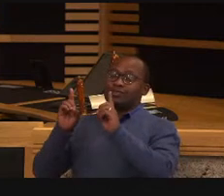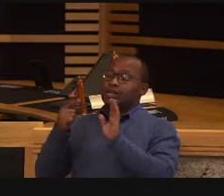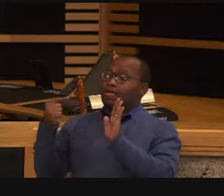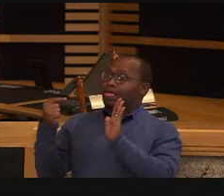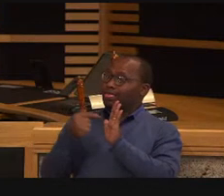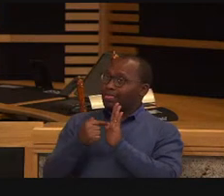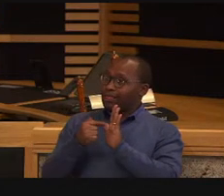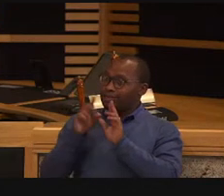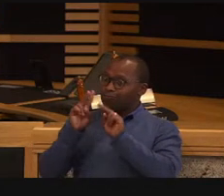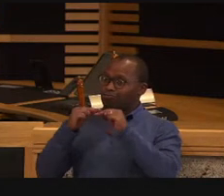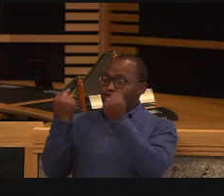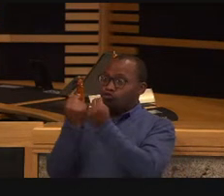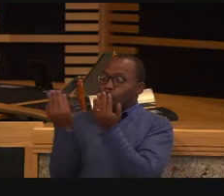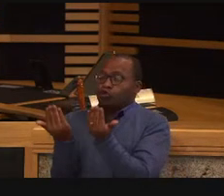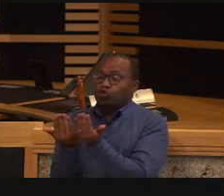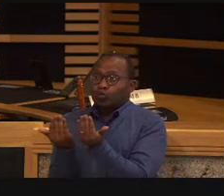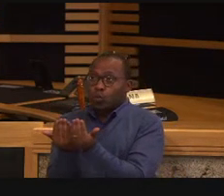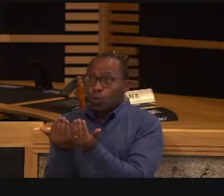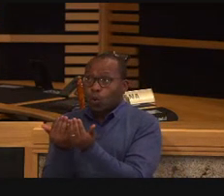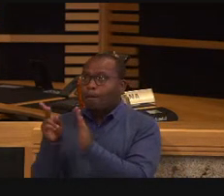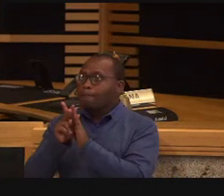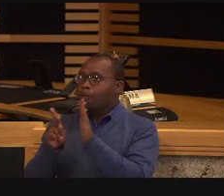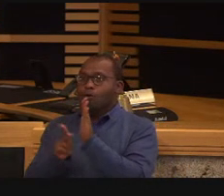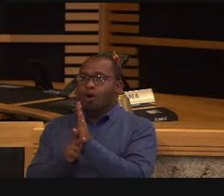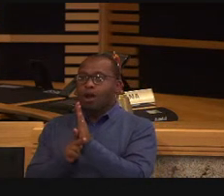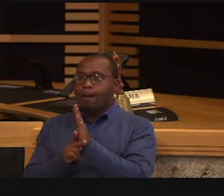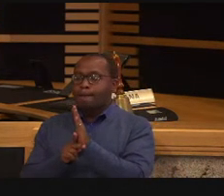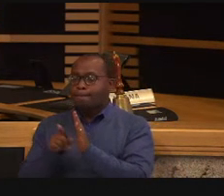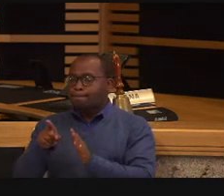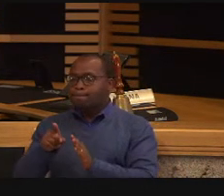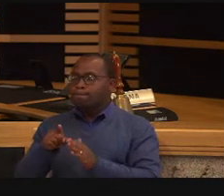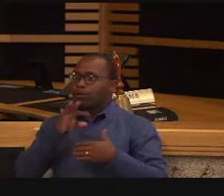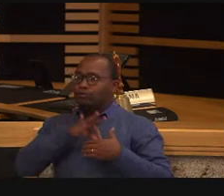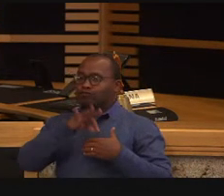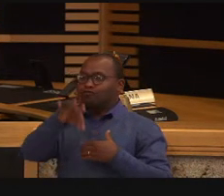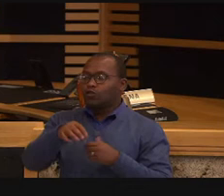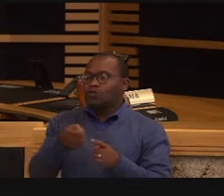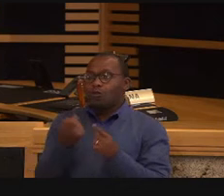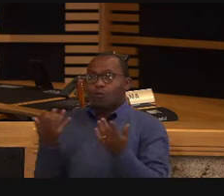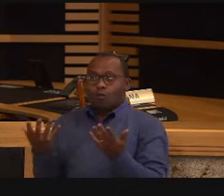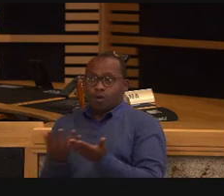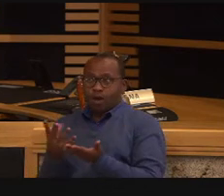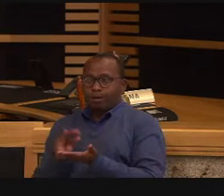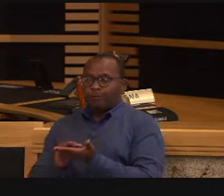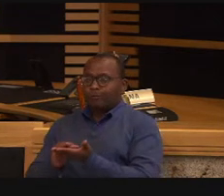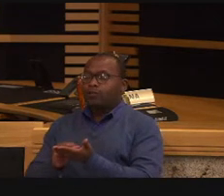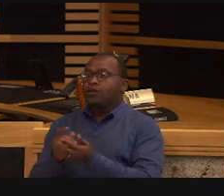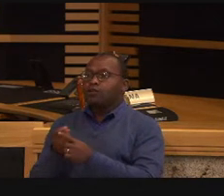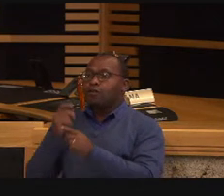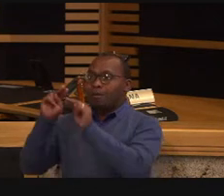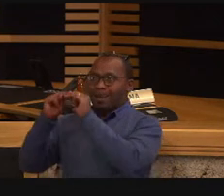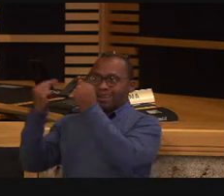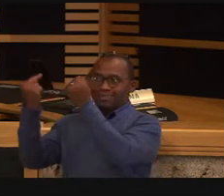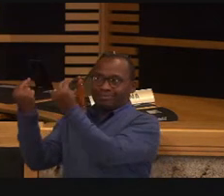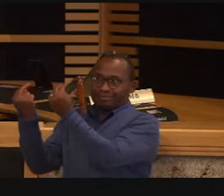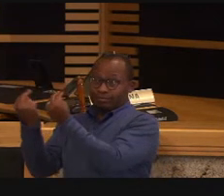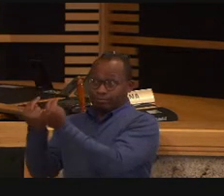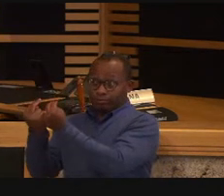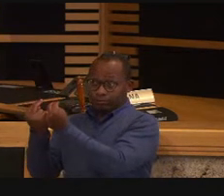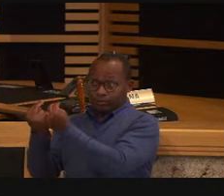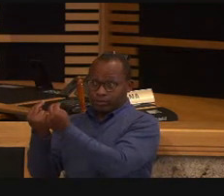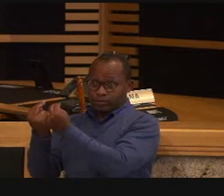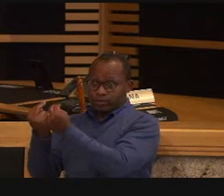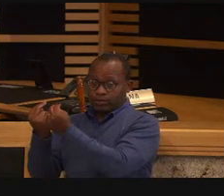through a conditional grant, and the output activities are aligned to the division of the revenue bill, which